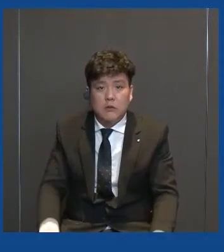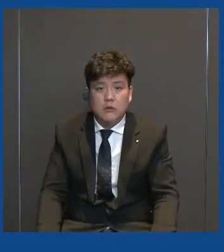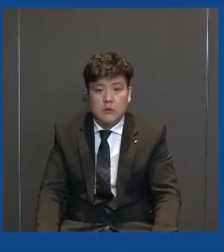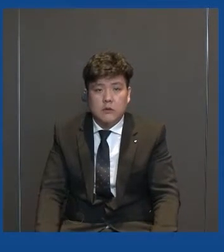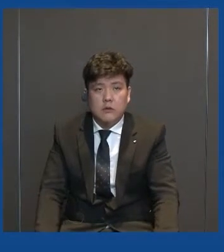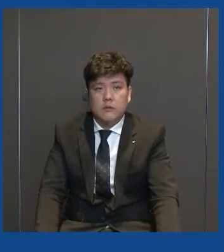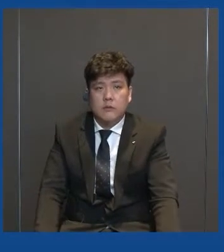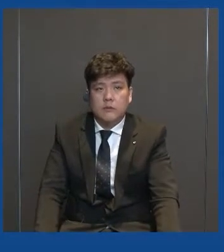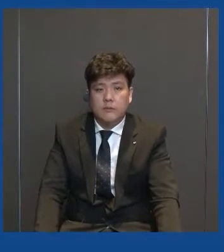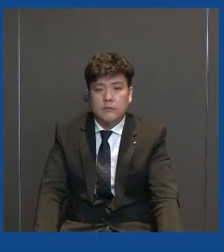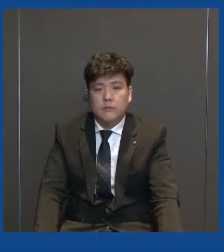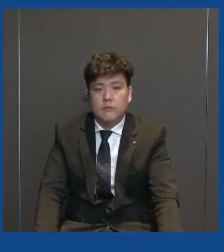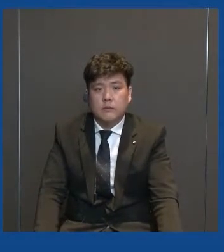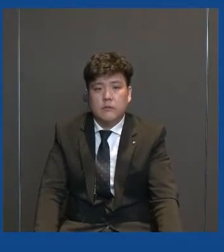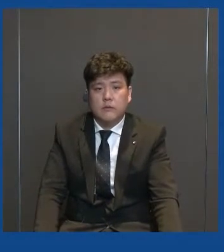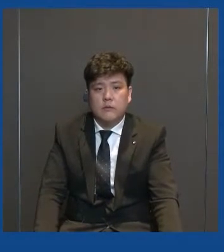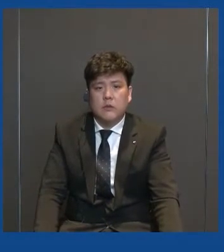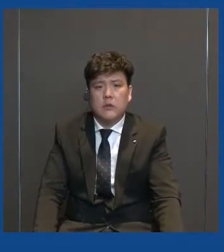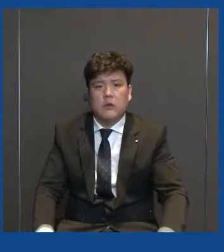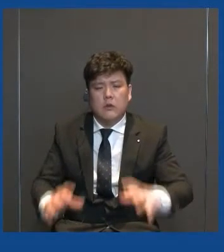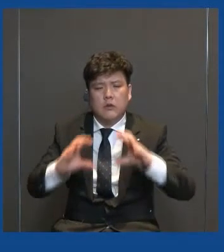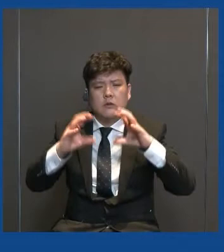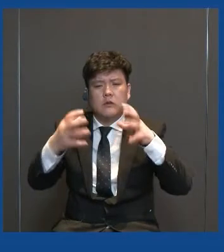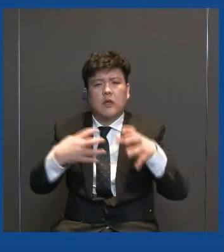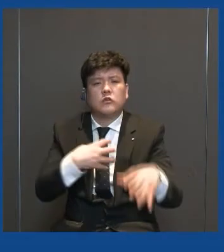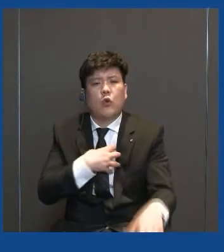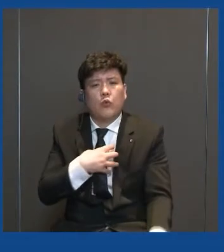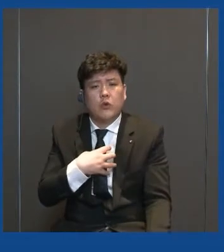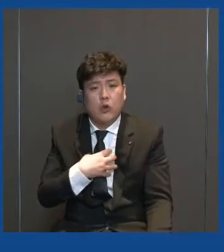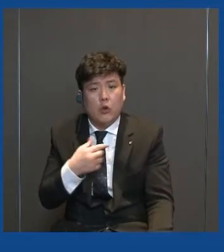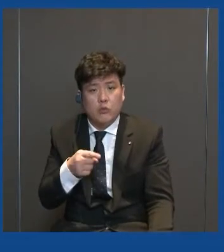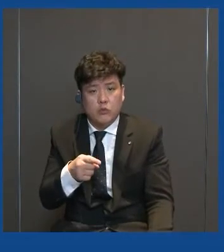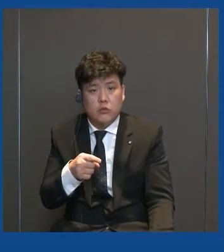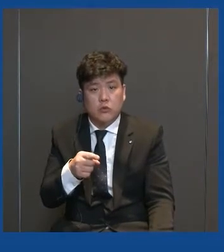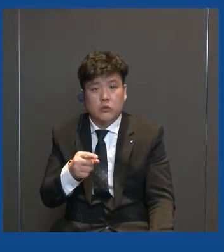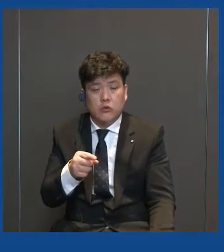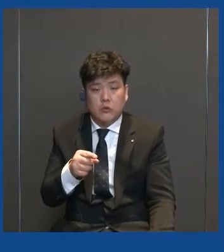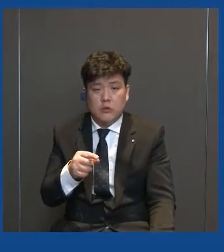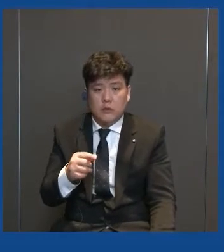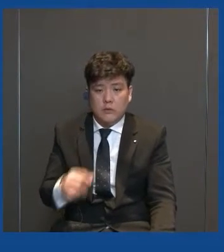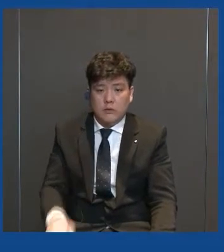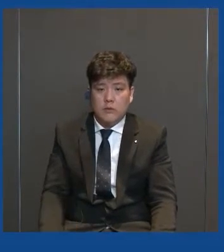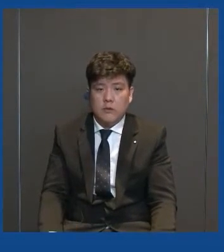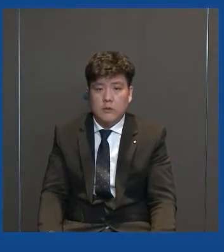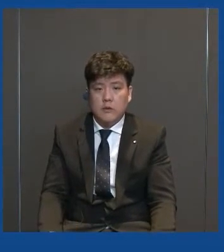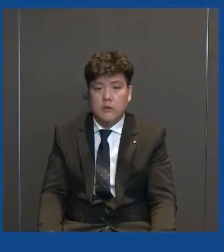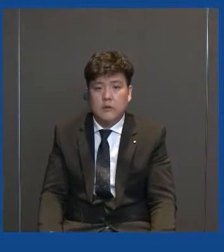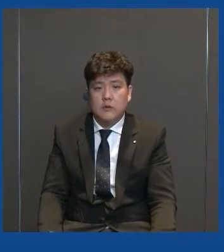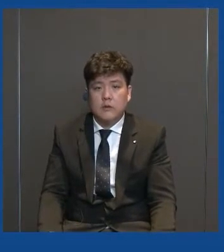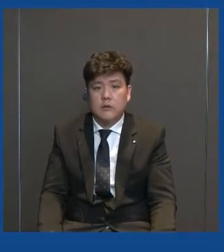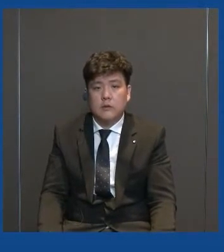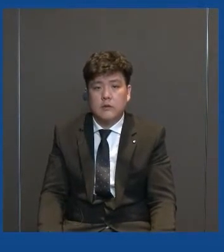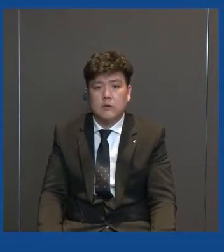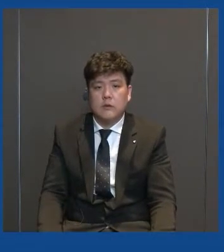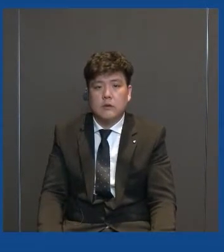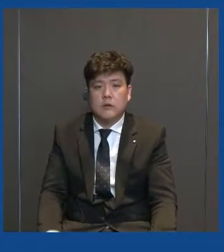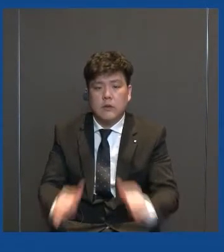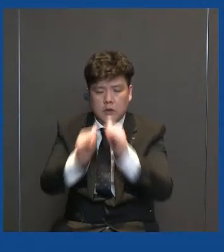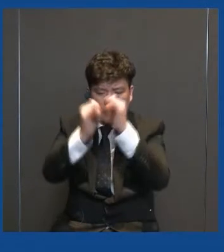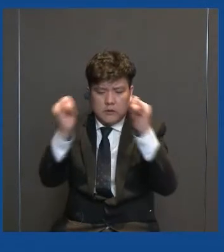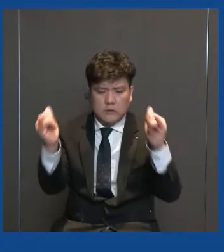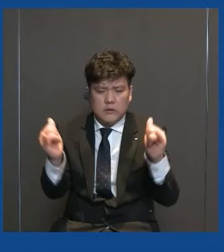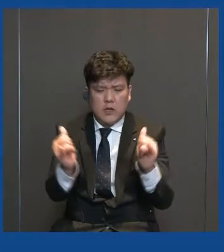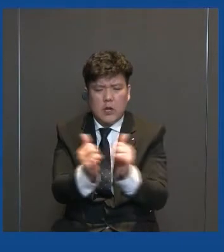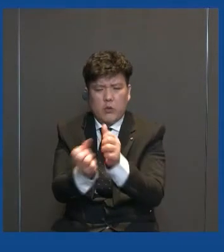people make to our communities, anchoring responses to the pandemic in the recognition that equal treatment is a right regardless